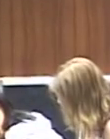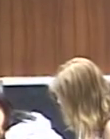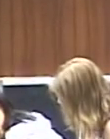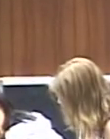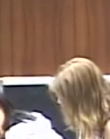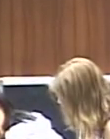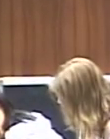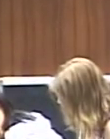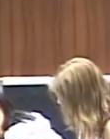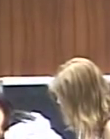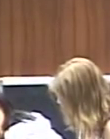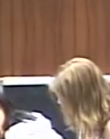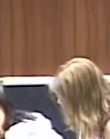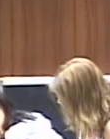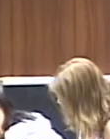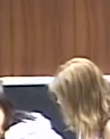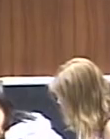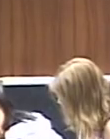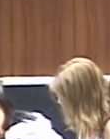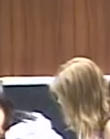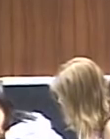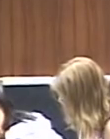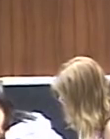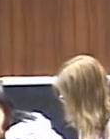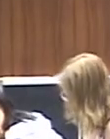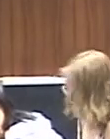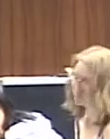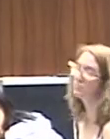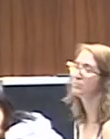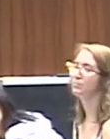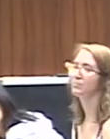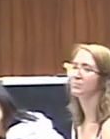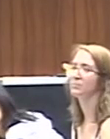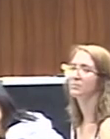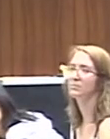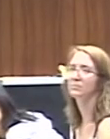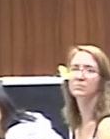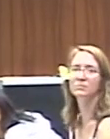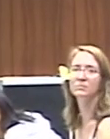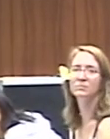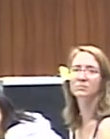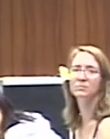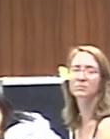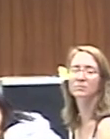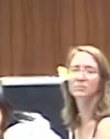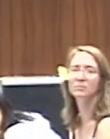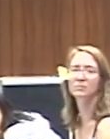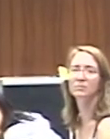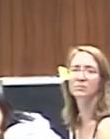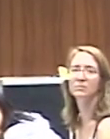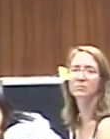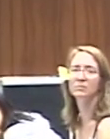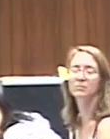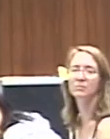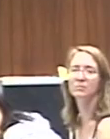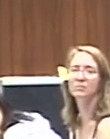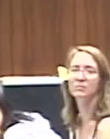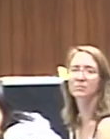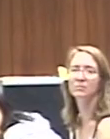talking about youth interpreters? Because I know that there is a big, I